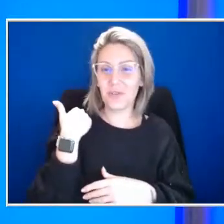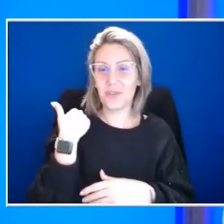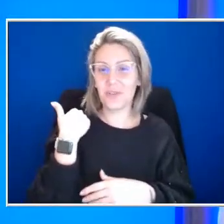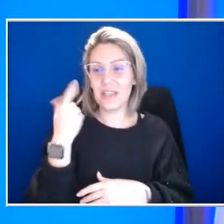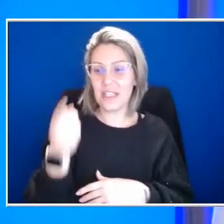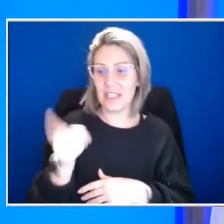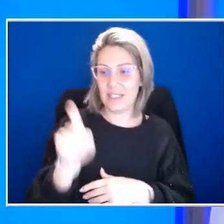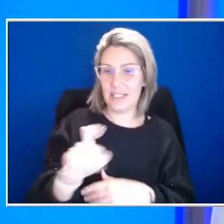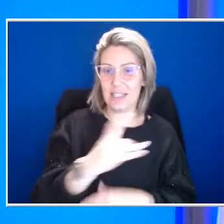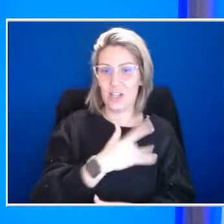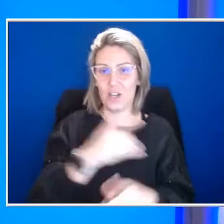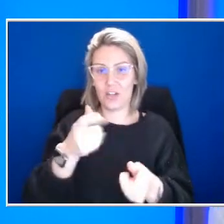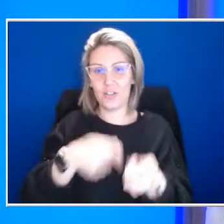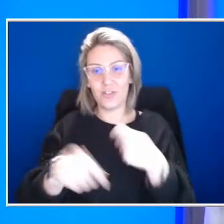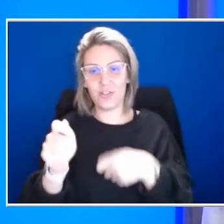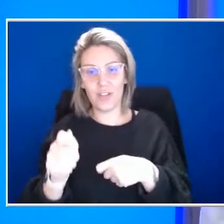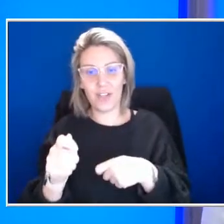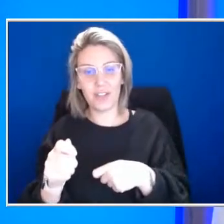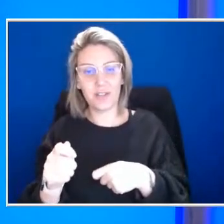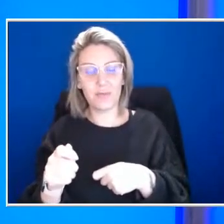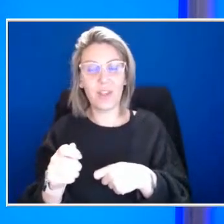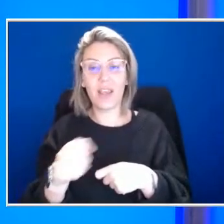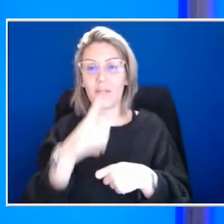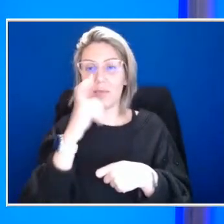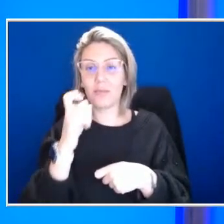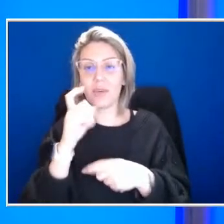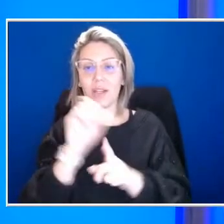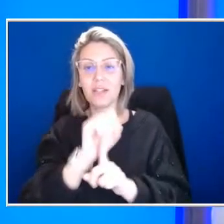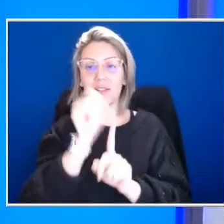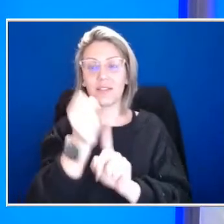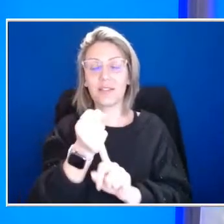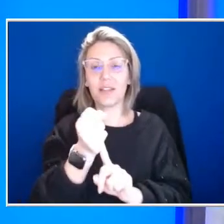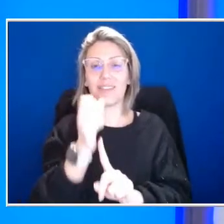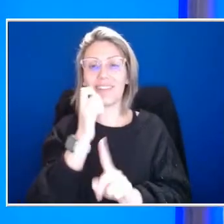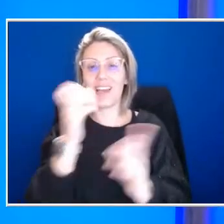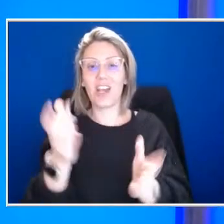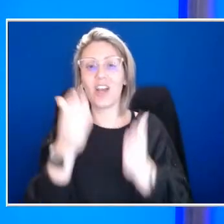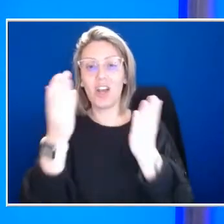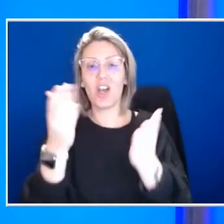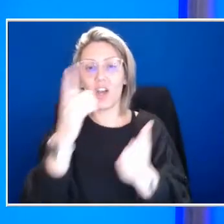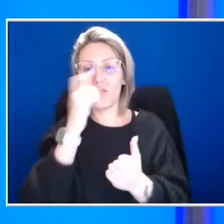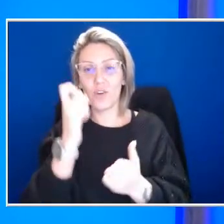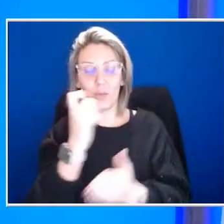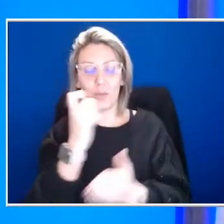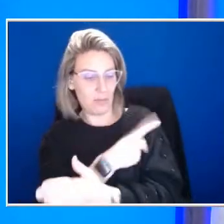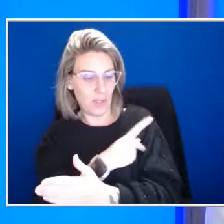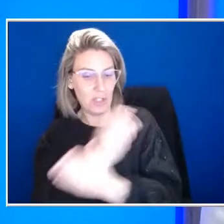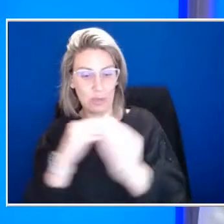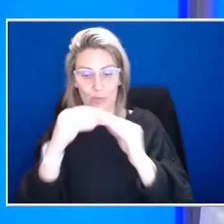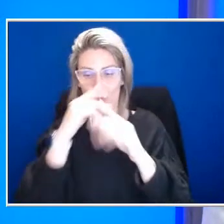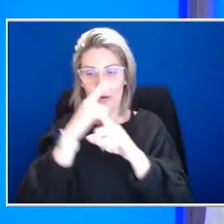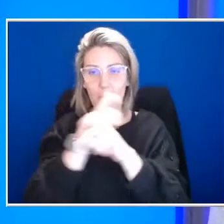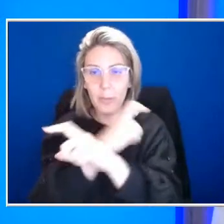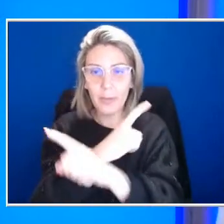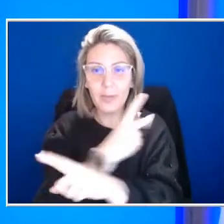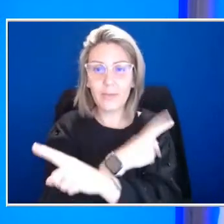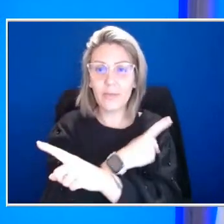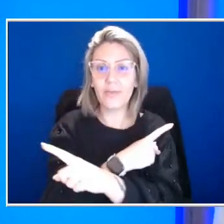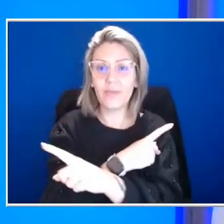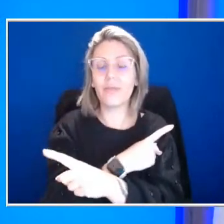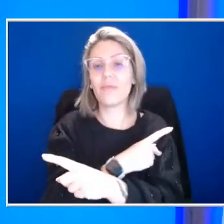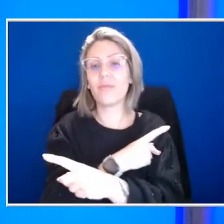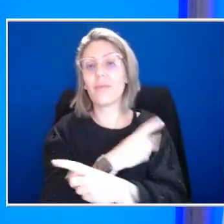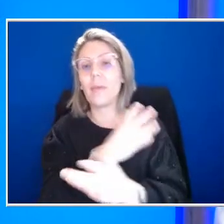transplant, if he was in a situation, we would not offer it because those patients are most complicated type of patients, and most centers do not